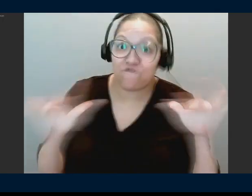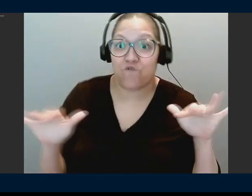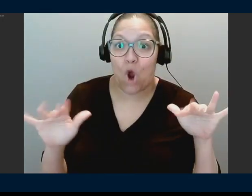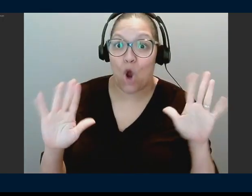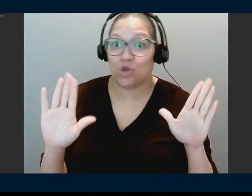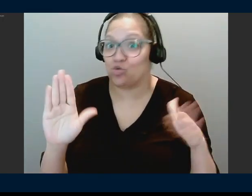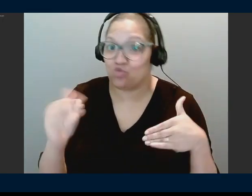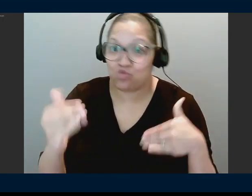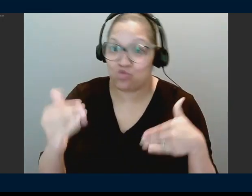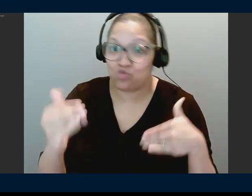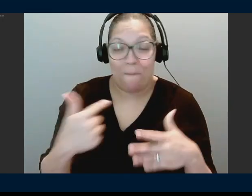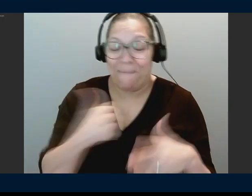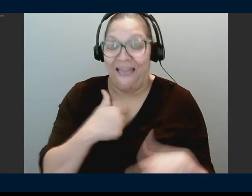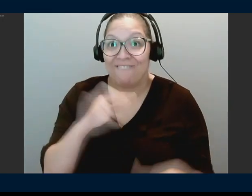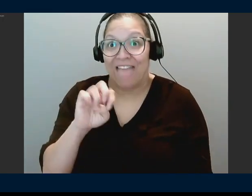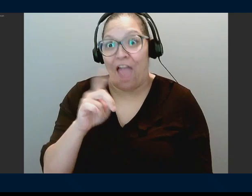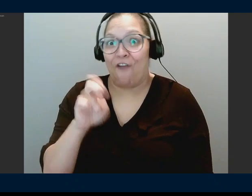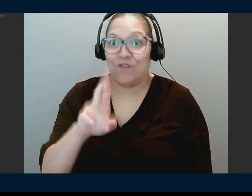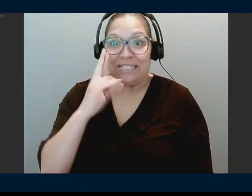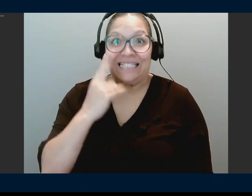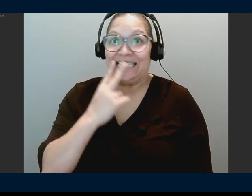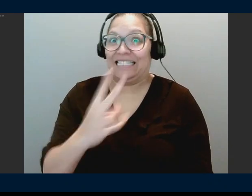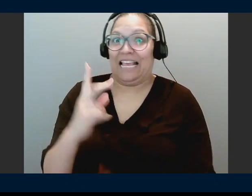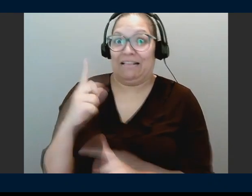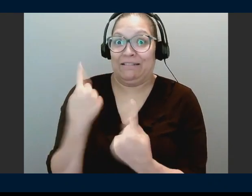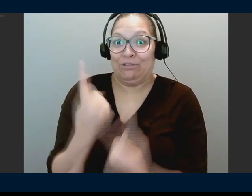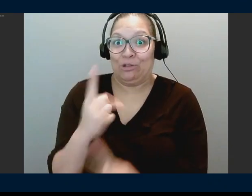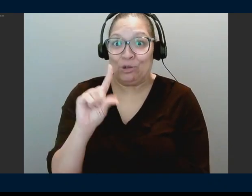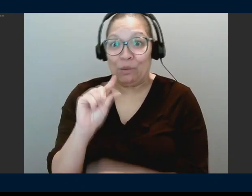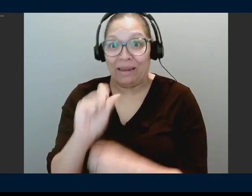conference in 20 years, so congratulations.